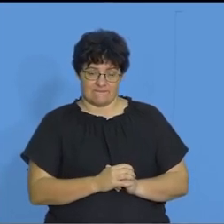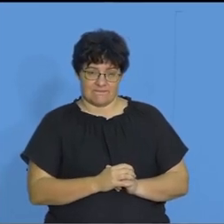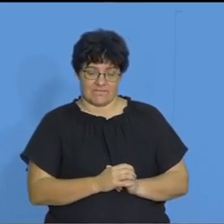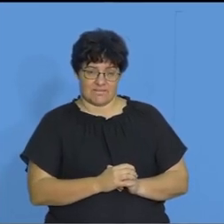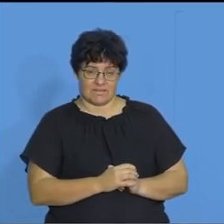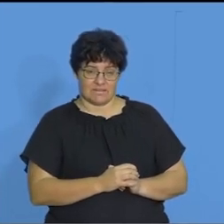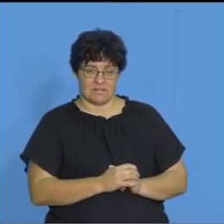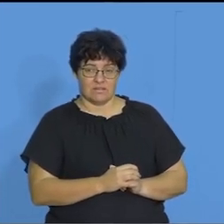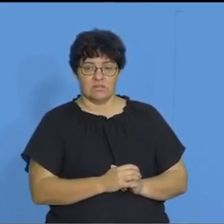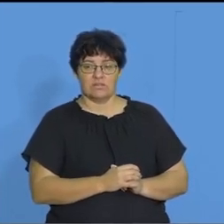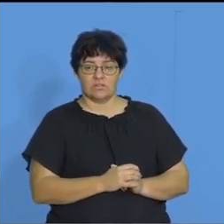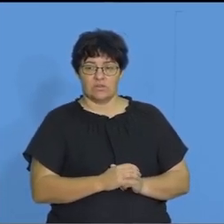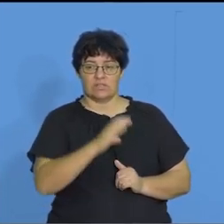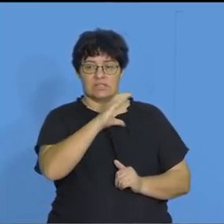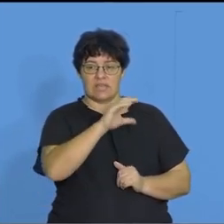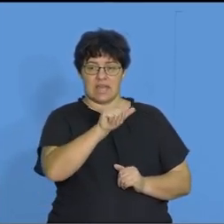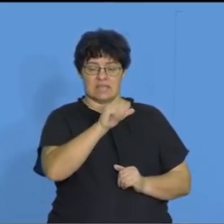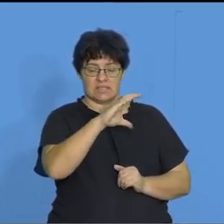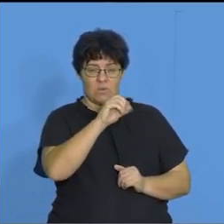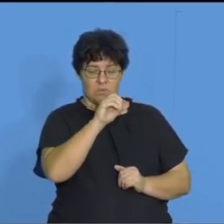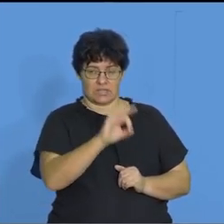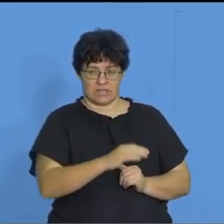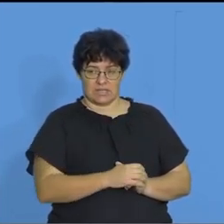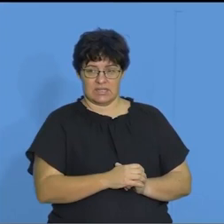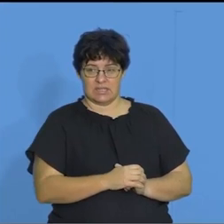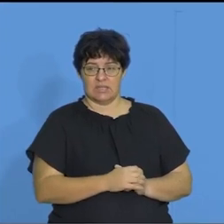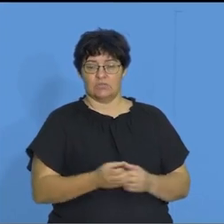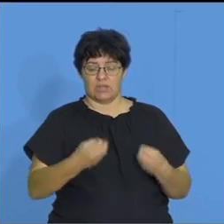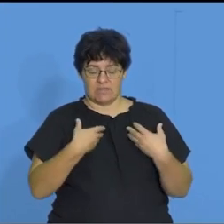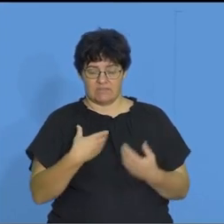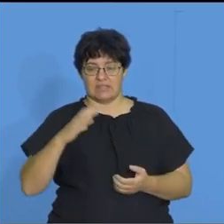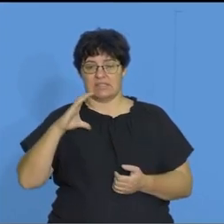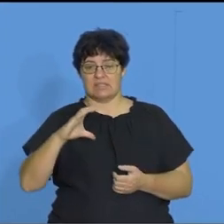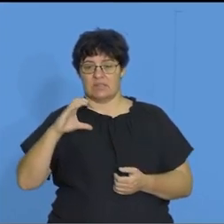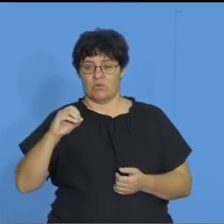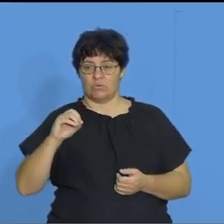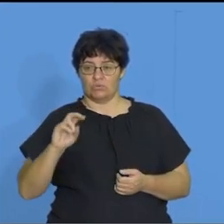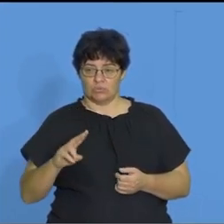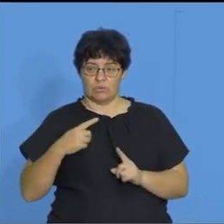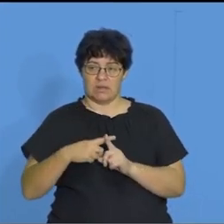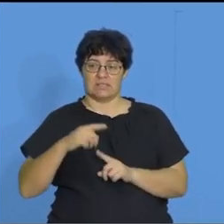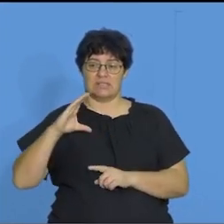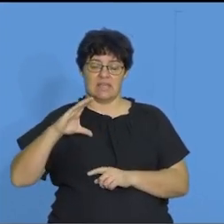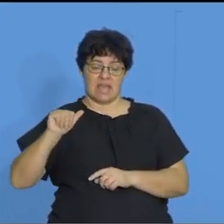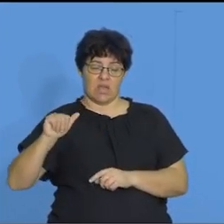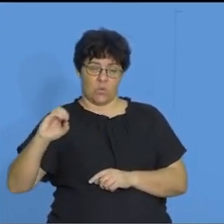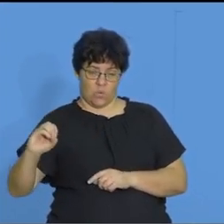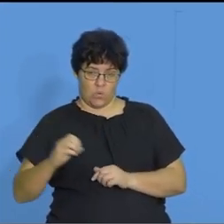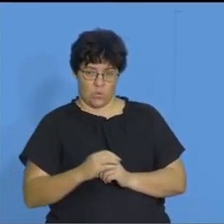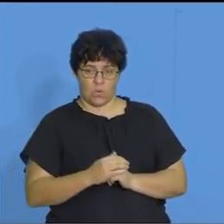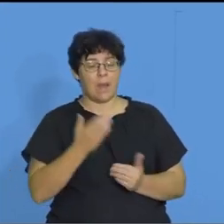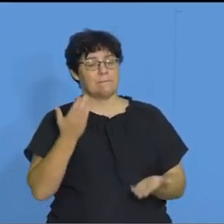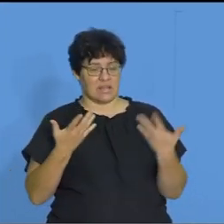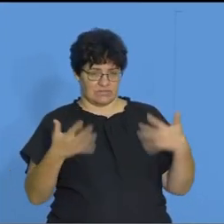So calcium carbonate decomposes to give us carbon dioxide and calcium oxide. So if this is